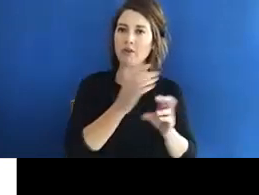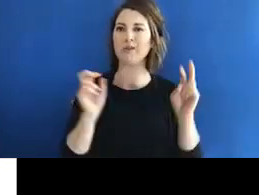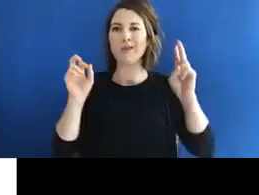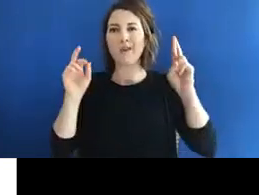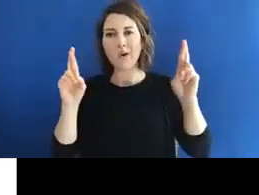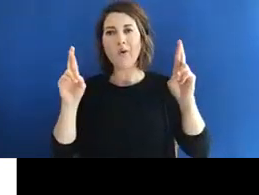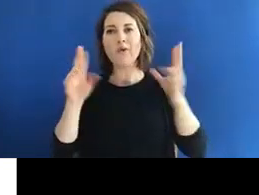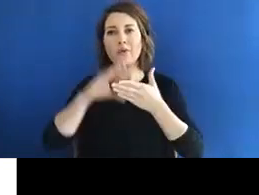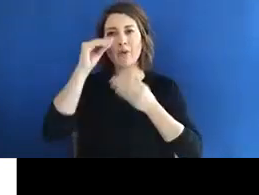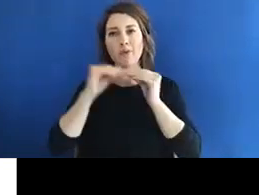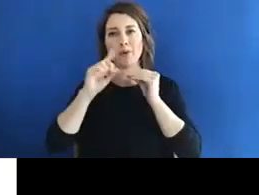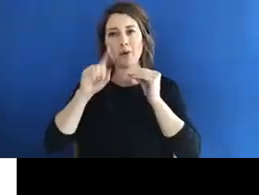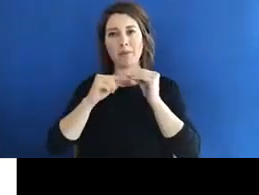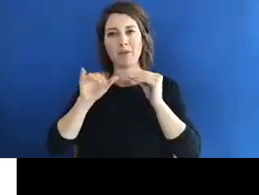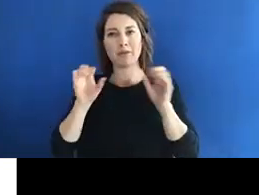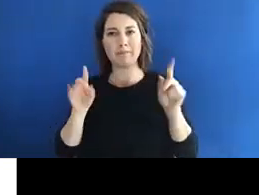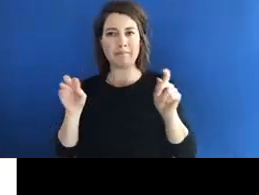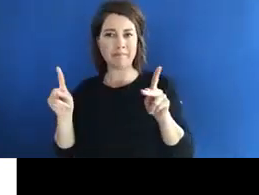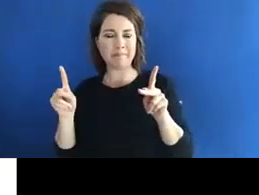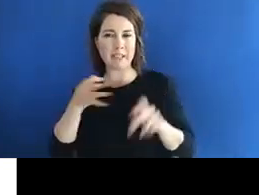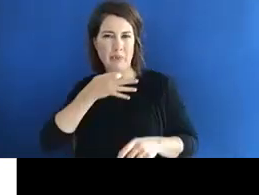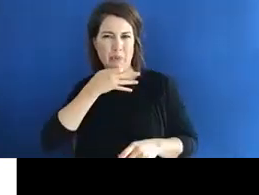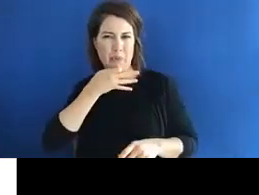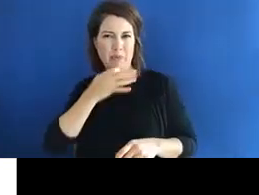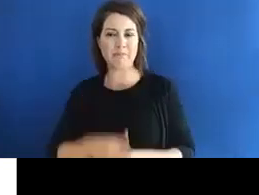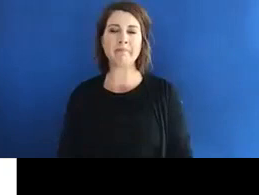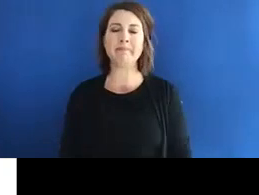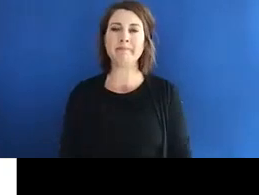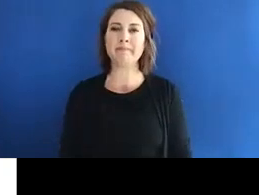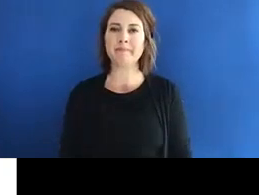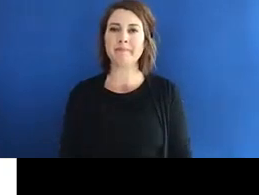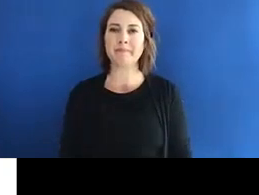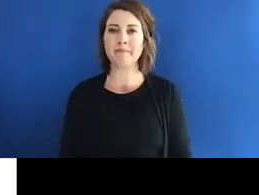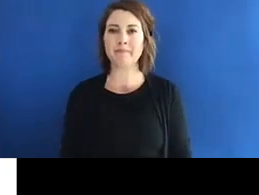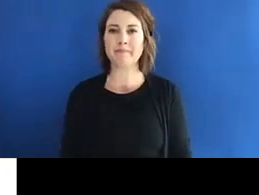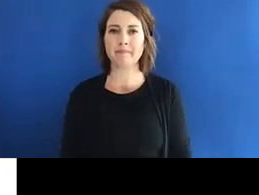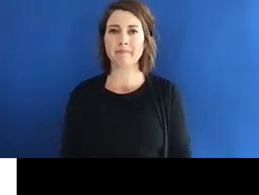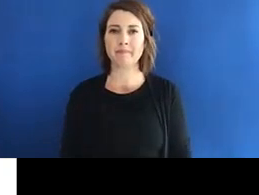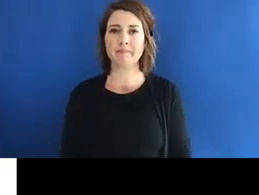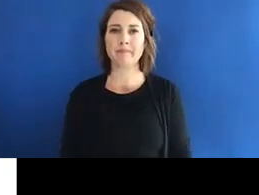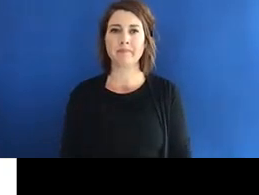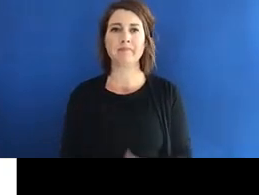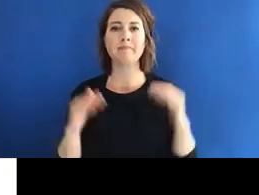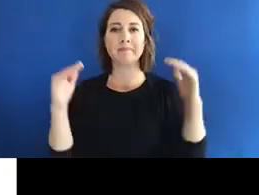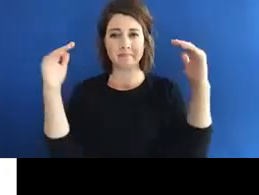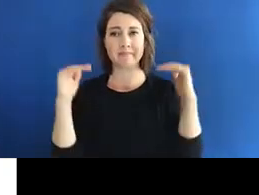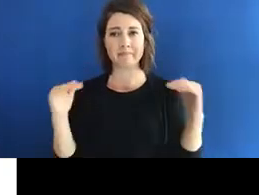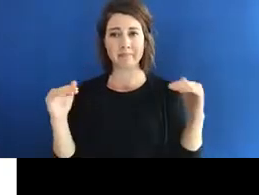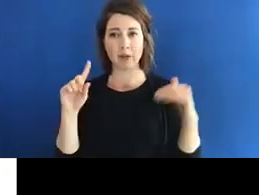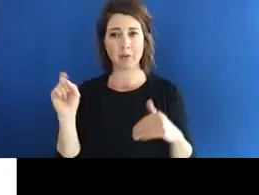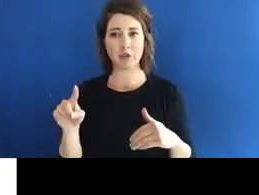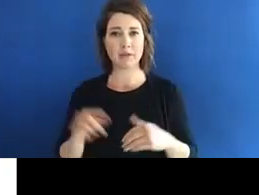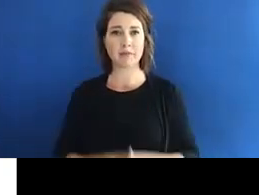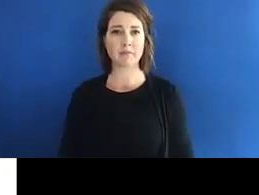some opportunities to do that in the near future as well. So moving on to our next question.